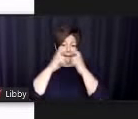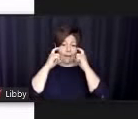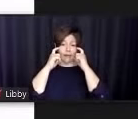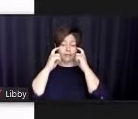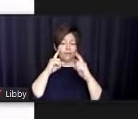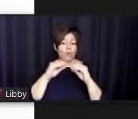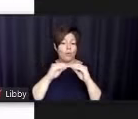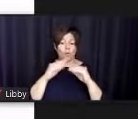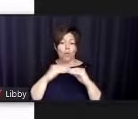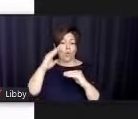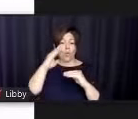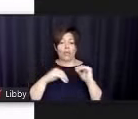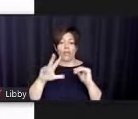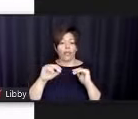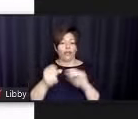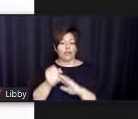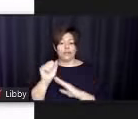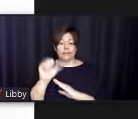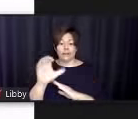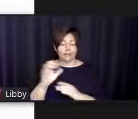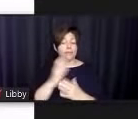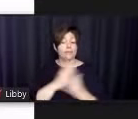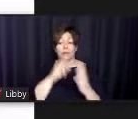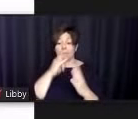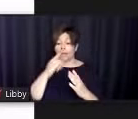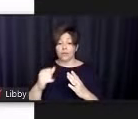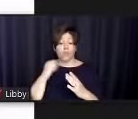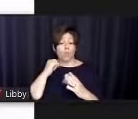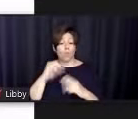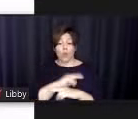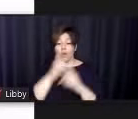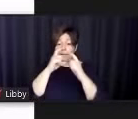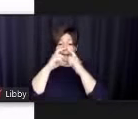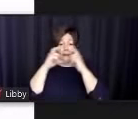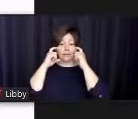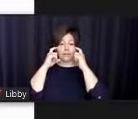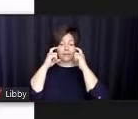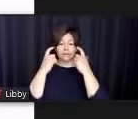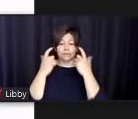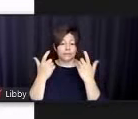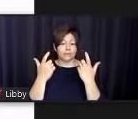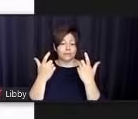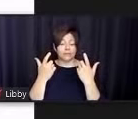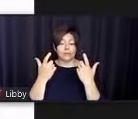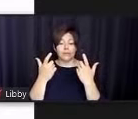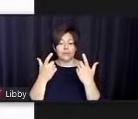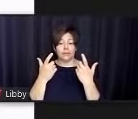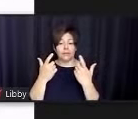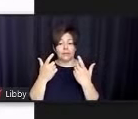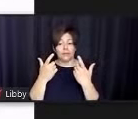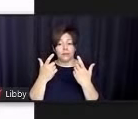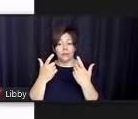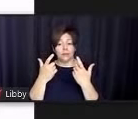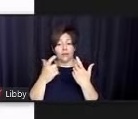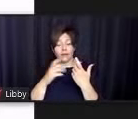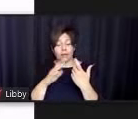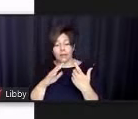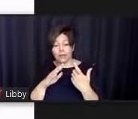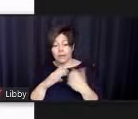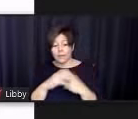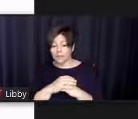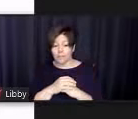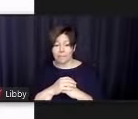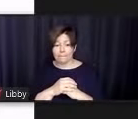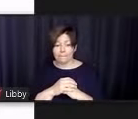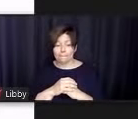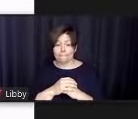seconds. So there are some kids out there who are not wearing masks, and there's some individuals who are not wearing masks. And so their ability to take in the public and participate in